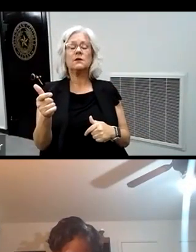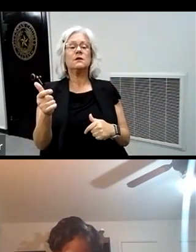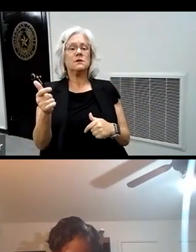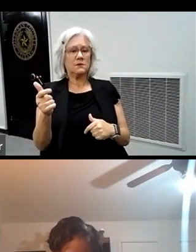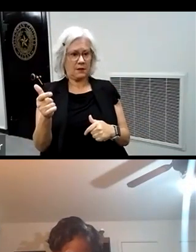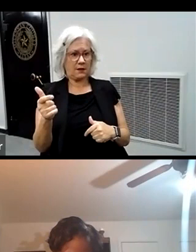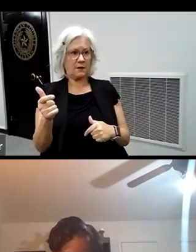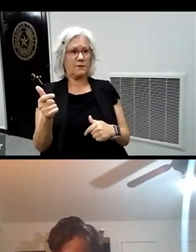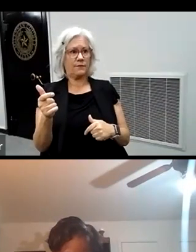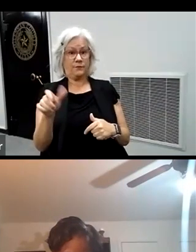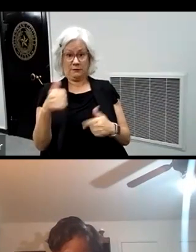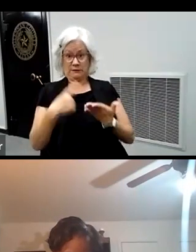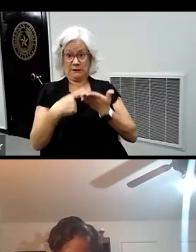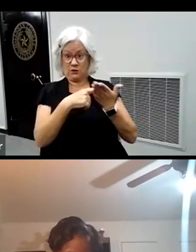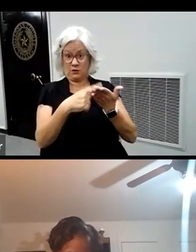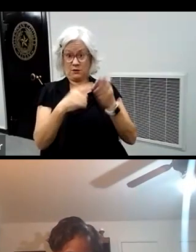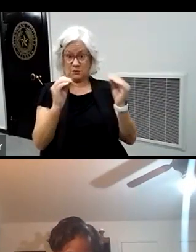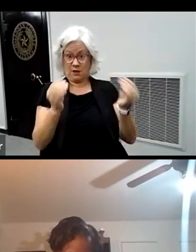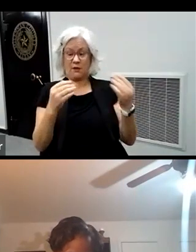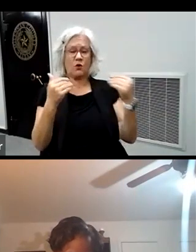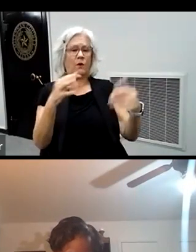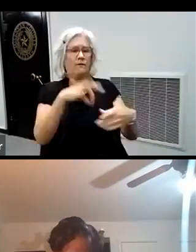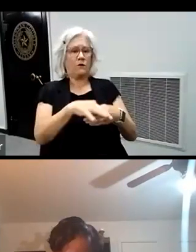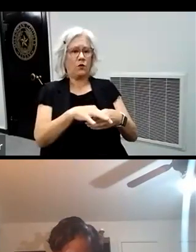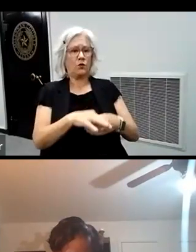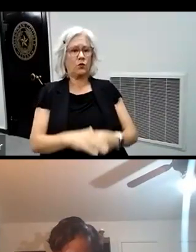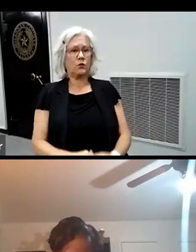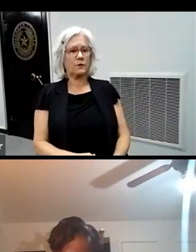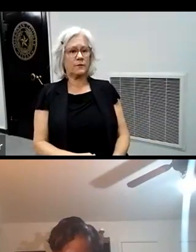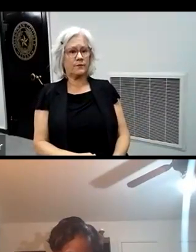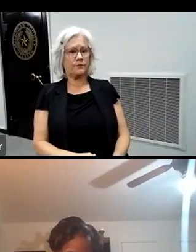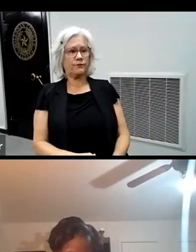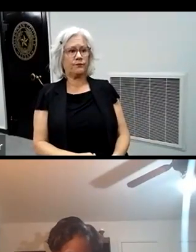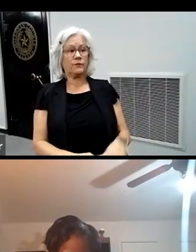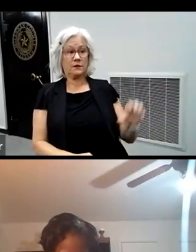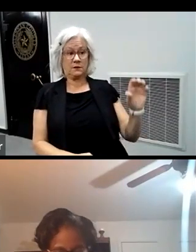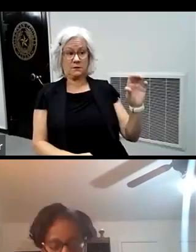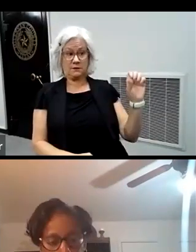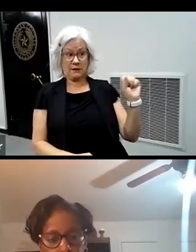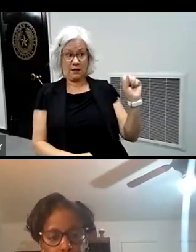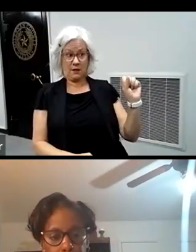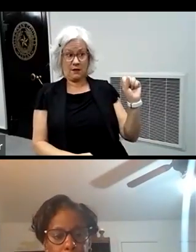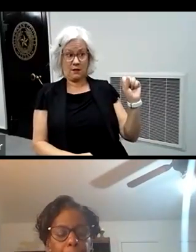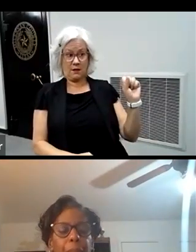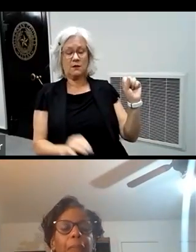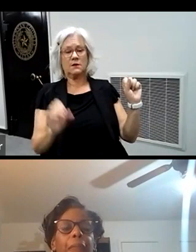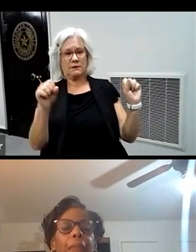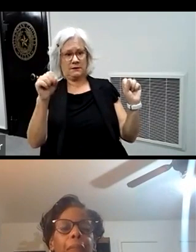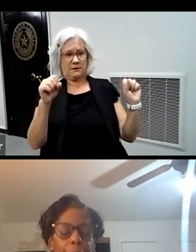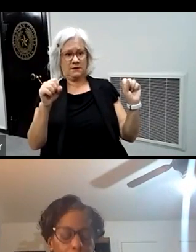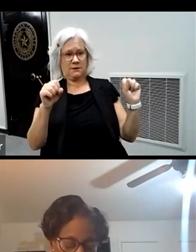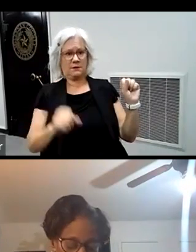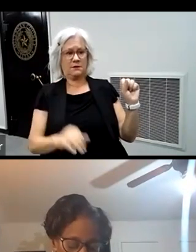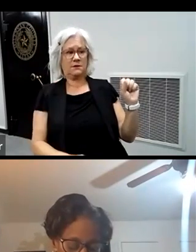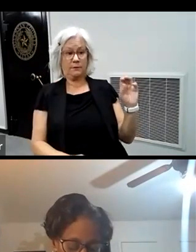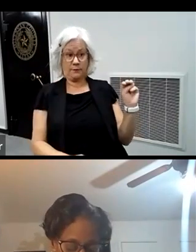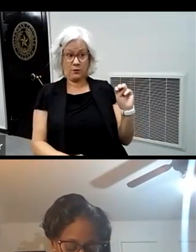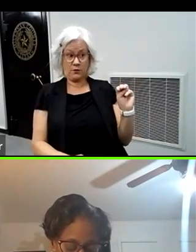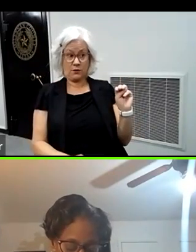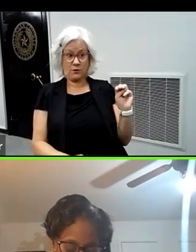Second. Second call for vote. Commissioner Snell, Aye. Commissioner